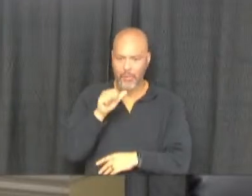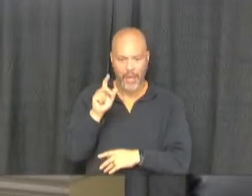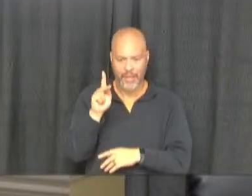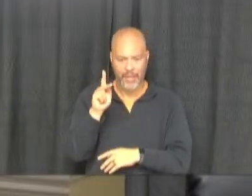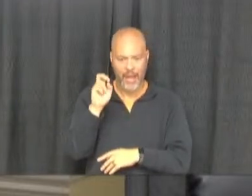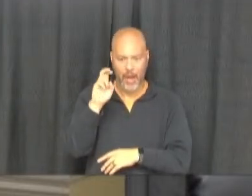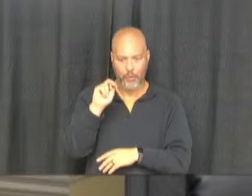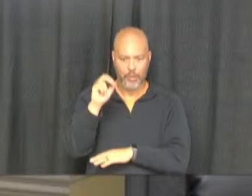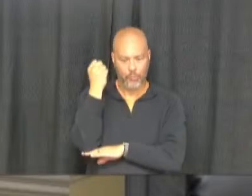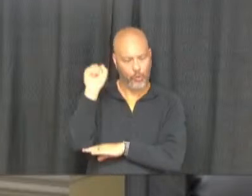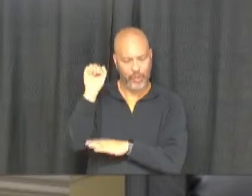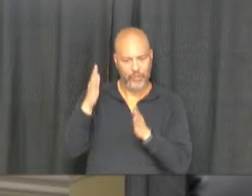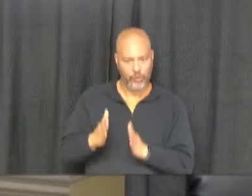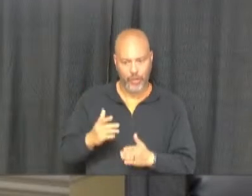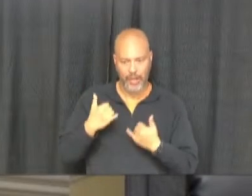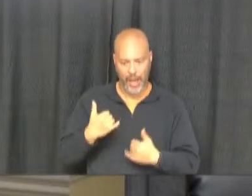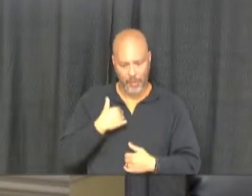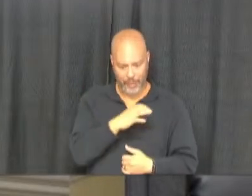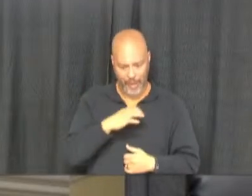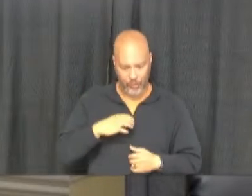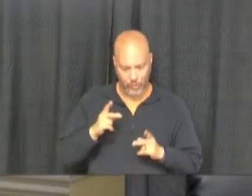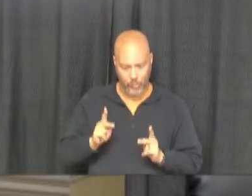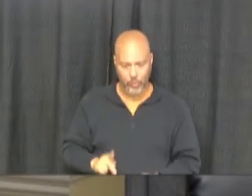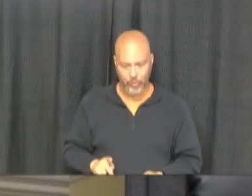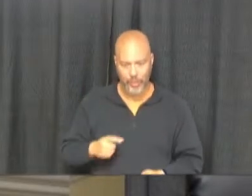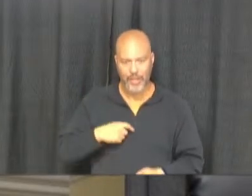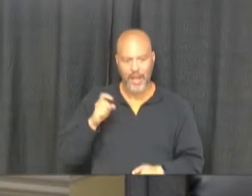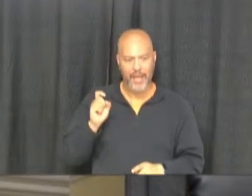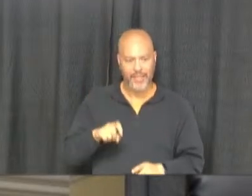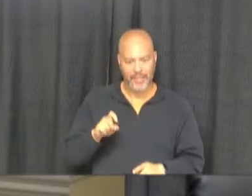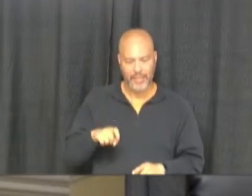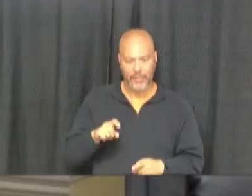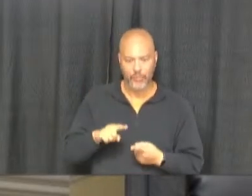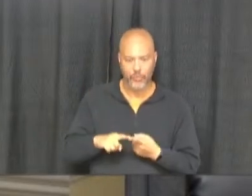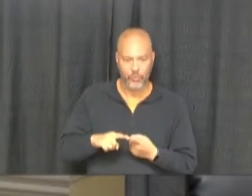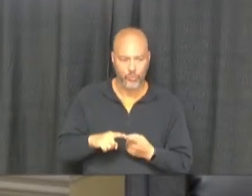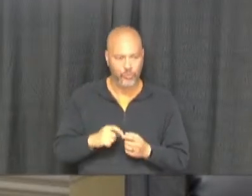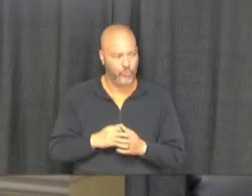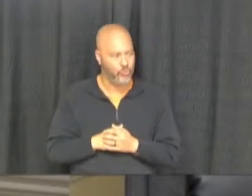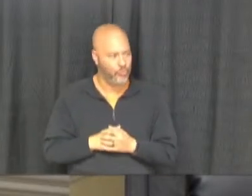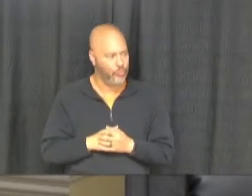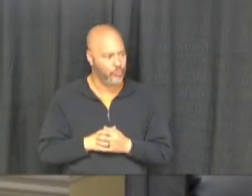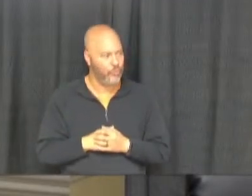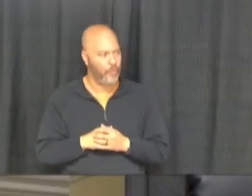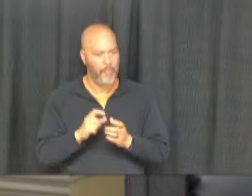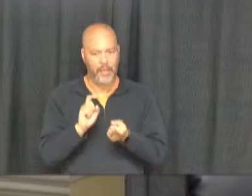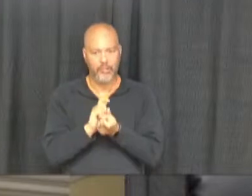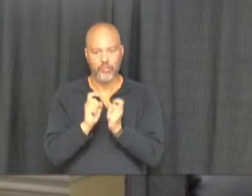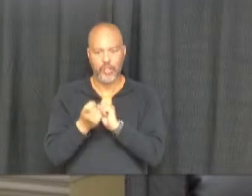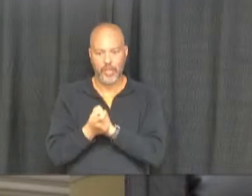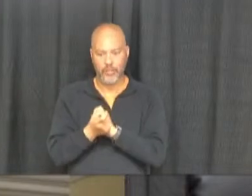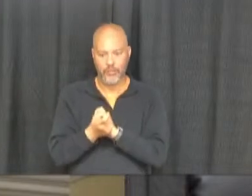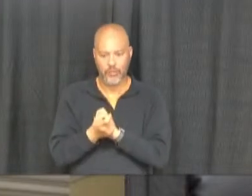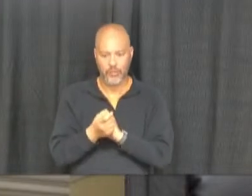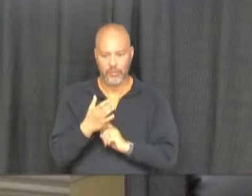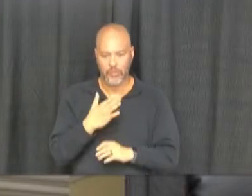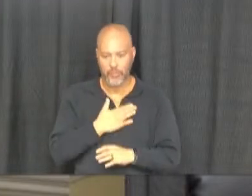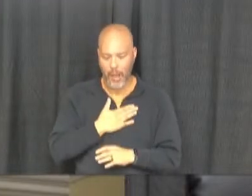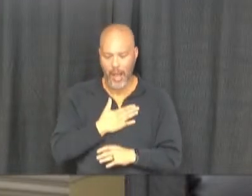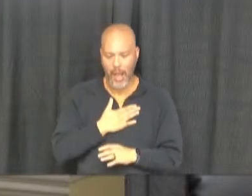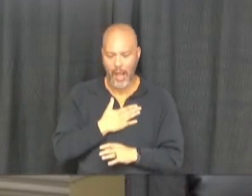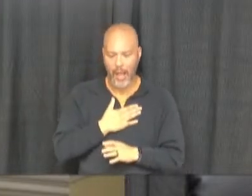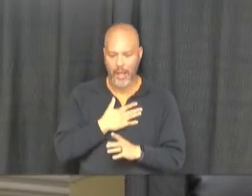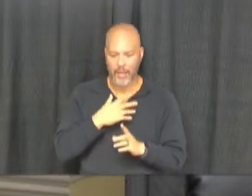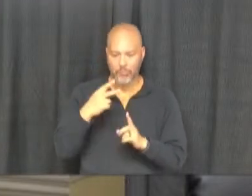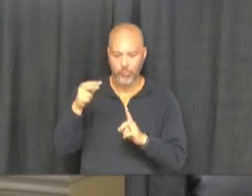that person. I was now a city council person, and I needed to, change my my tactic. So